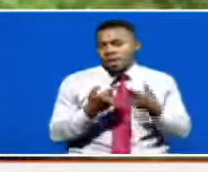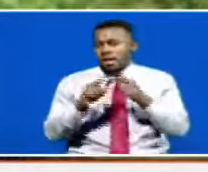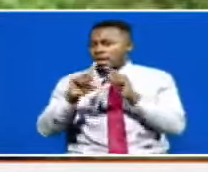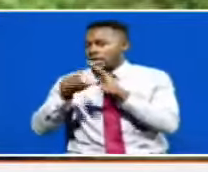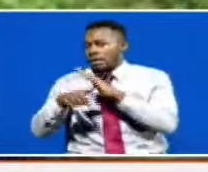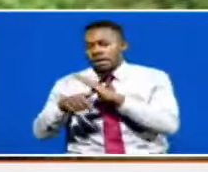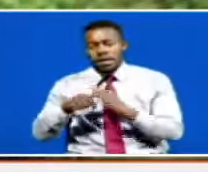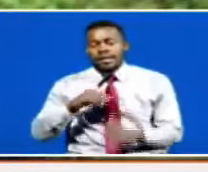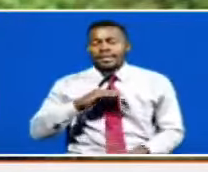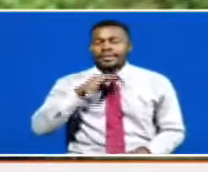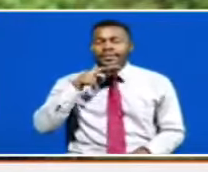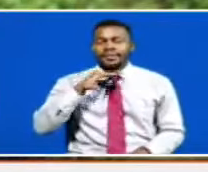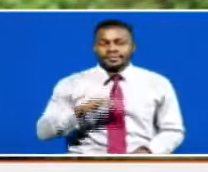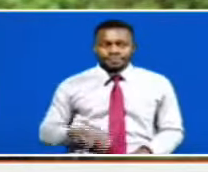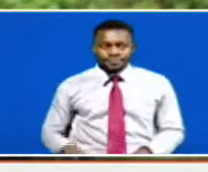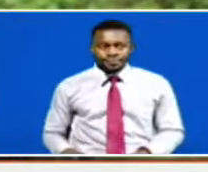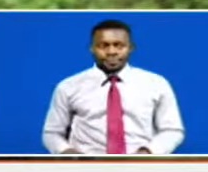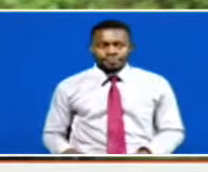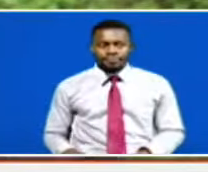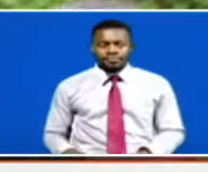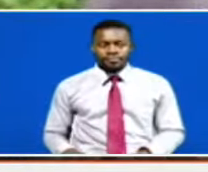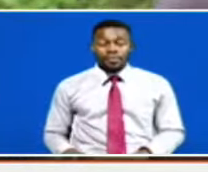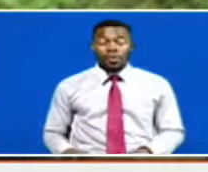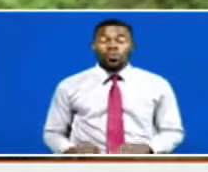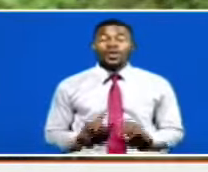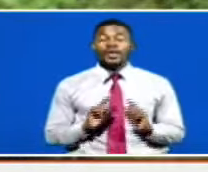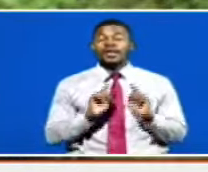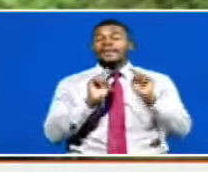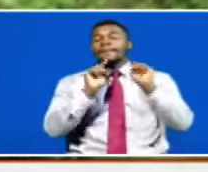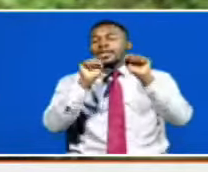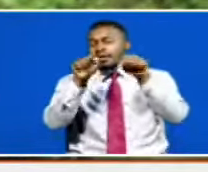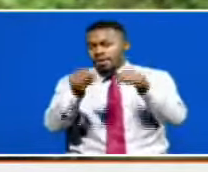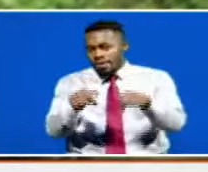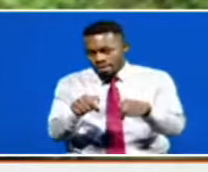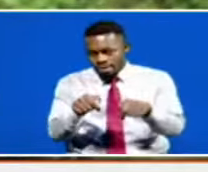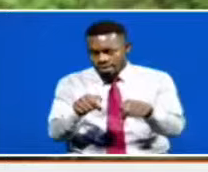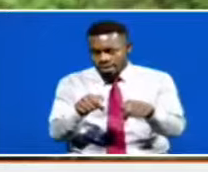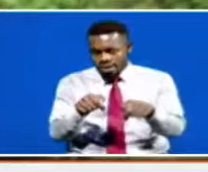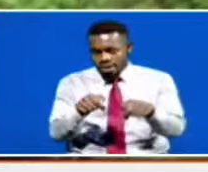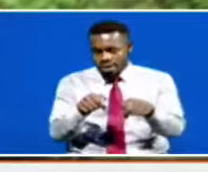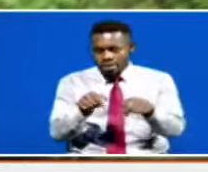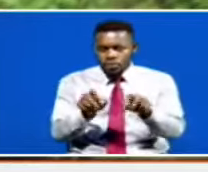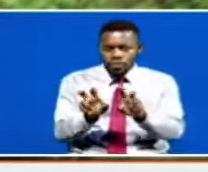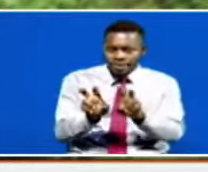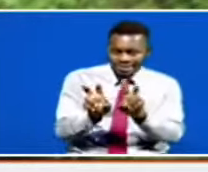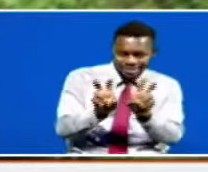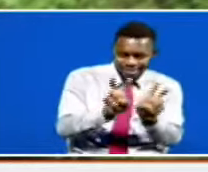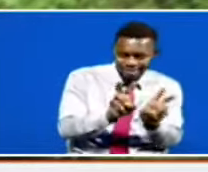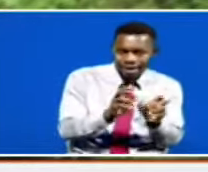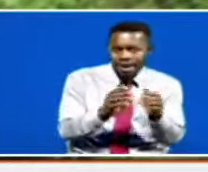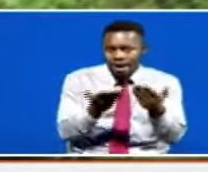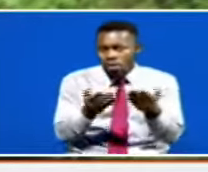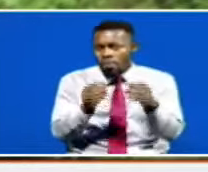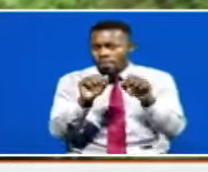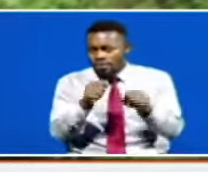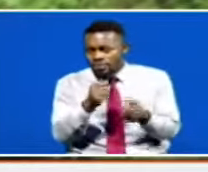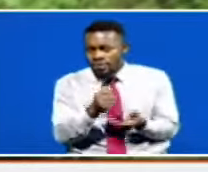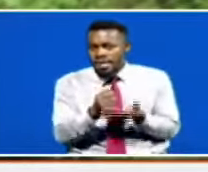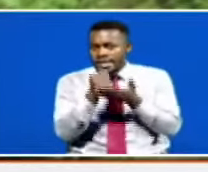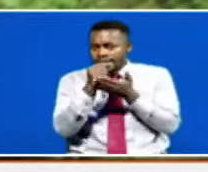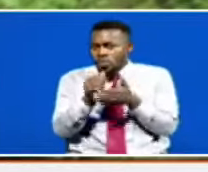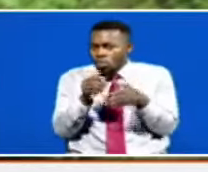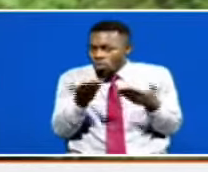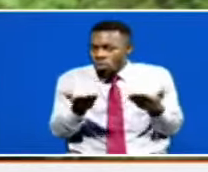tragic. Sasa sisi tumekuja huku ili tuweze tuone kama vile tunaweza kama tunaweza